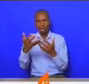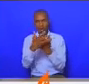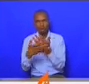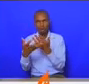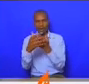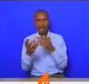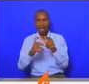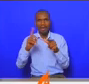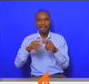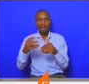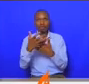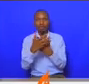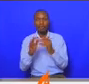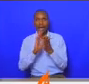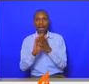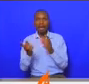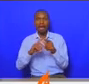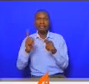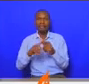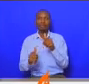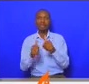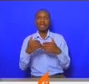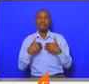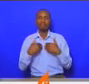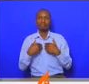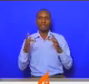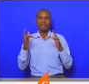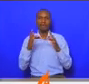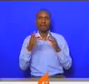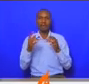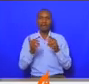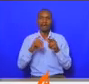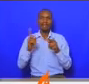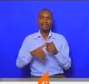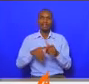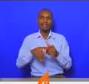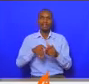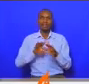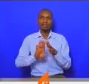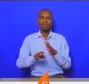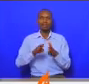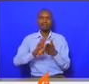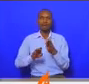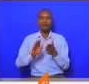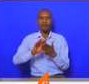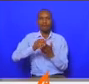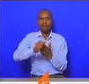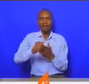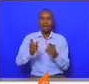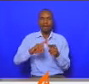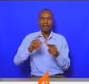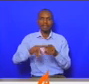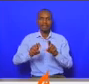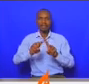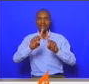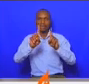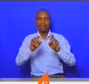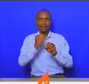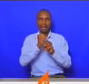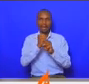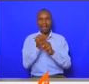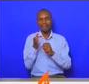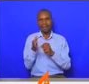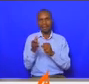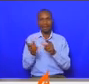we don't have a computer, we need a wifi, we need a printer and a copia, these people print their exams from the cyber,